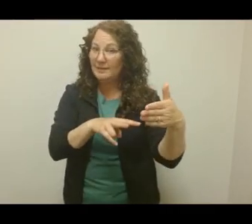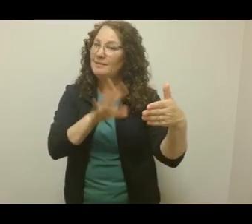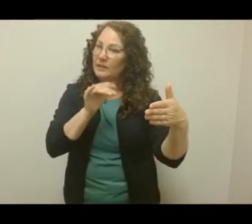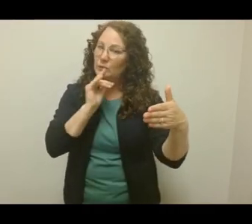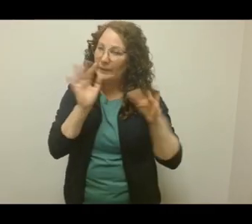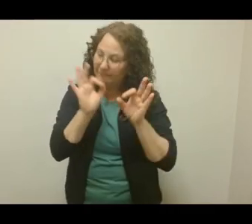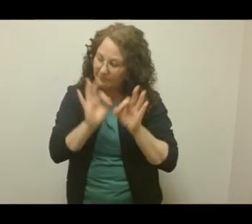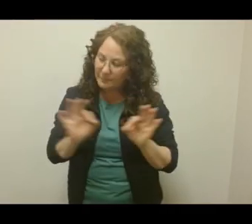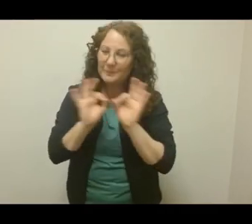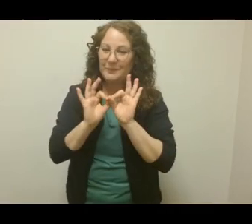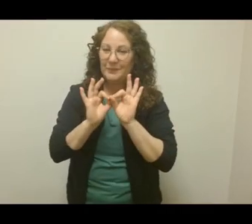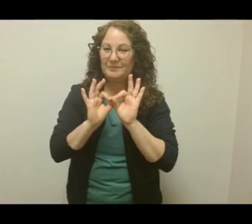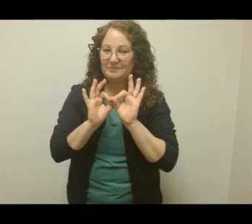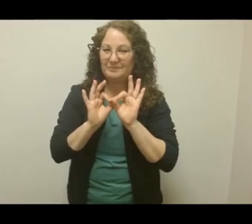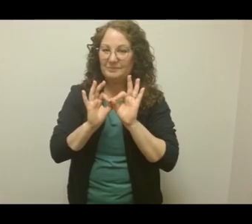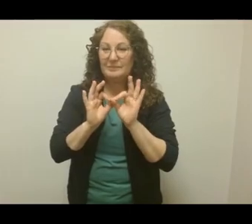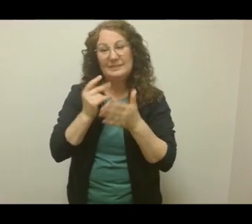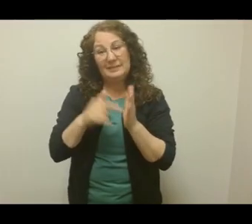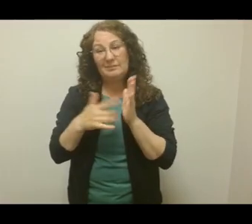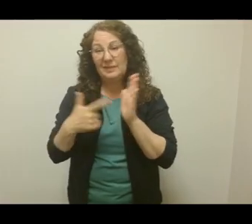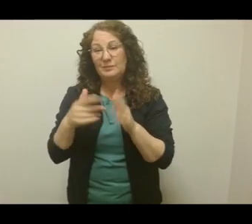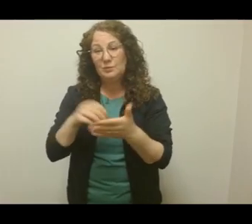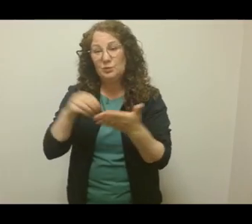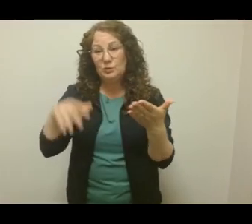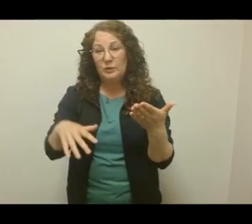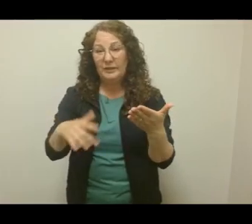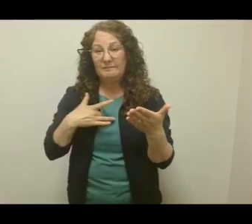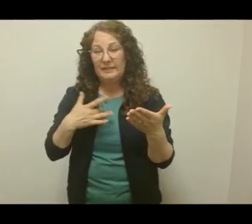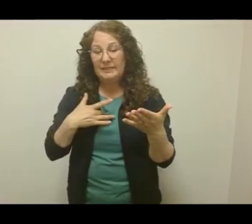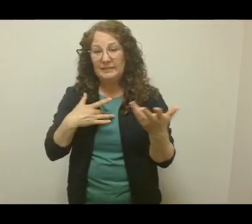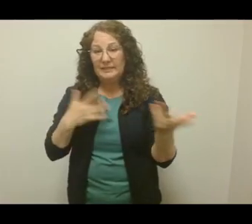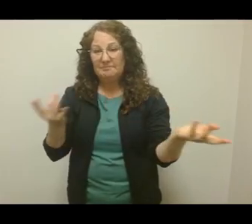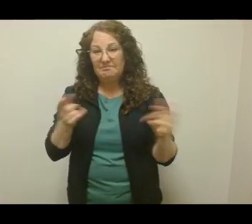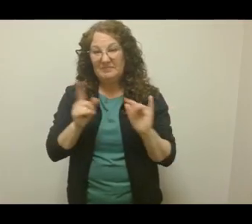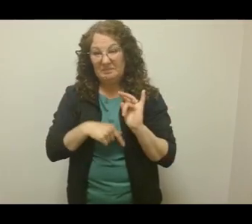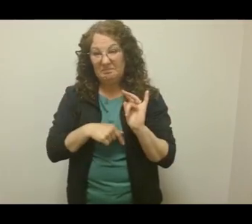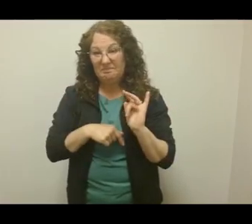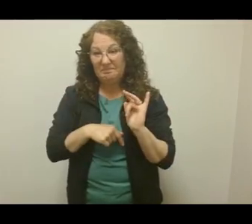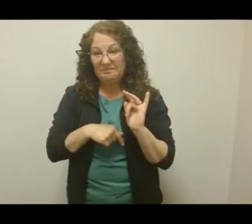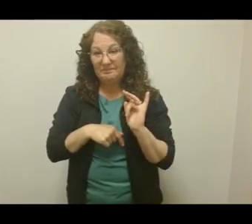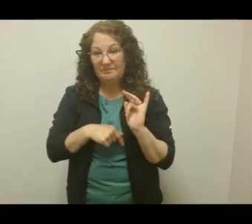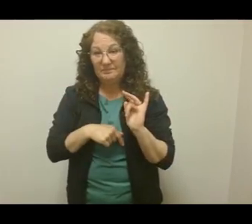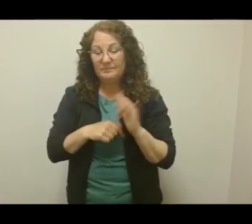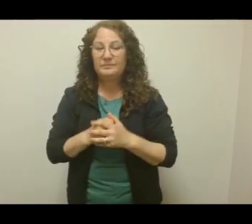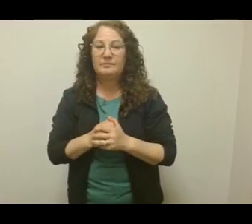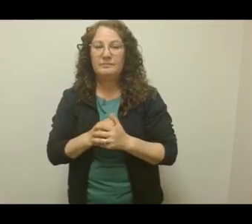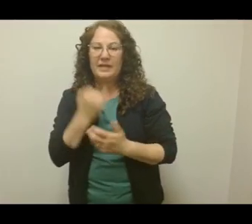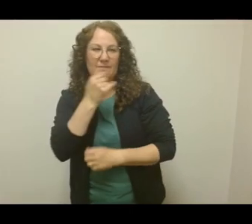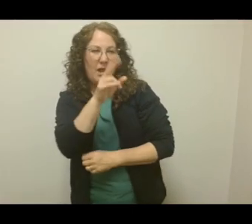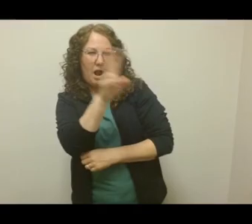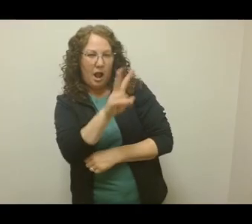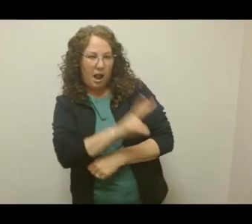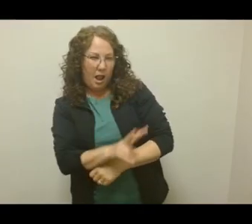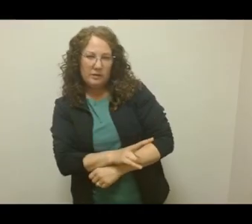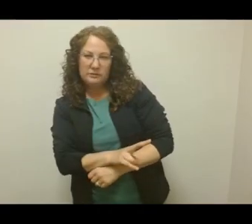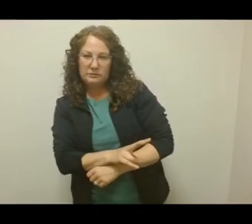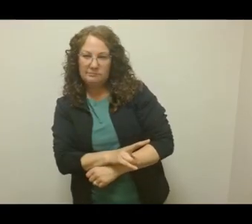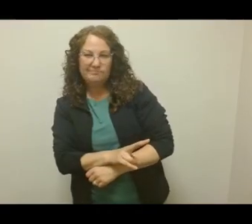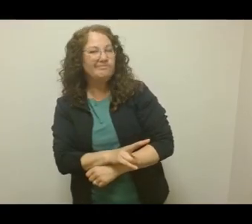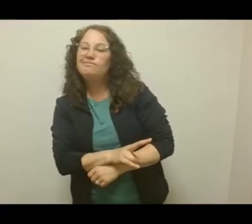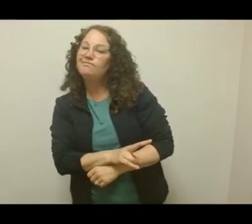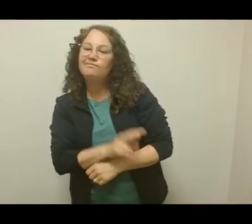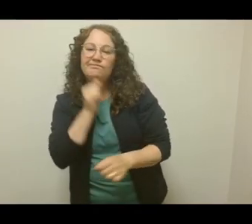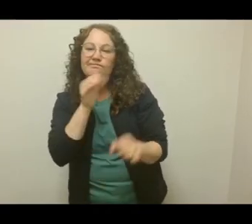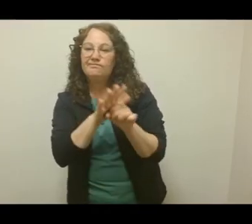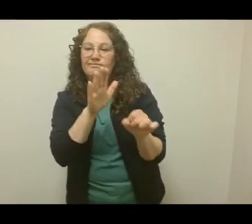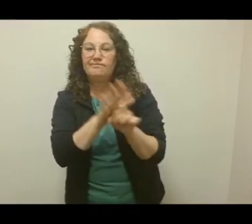important step here that sometimes students overlook. A quick scan of a text does not mean that you